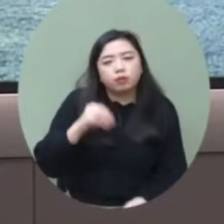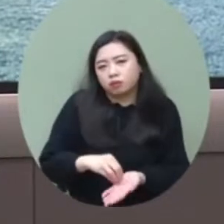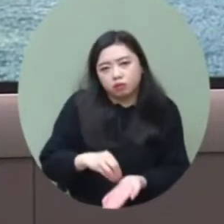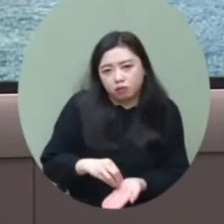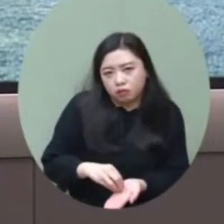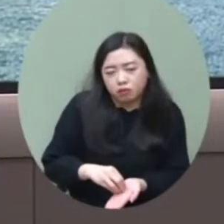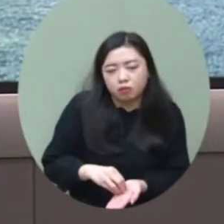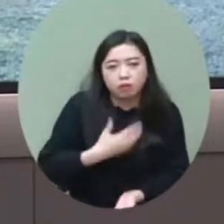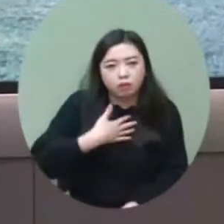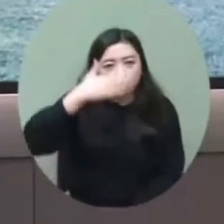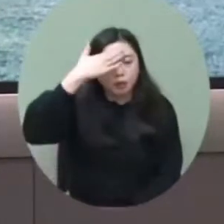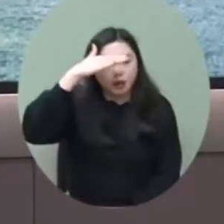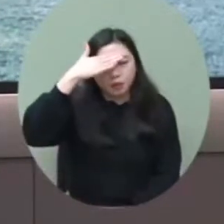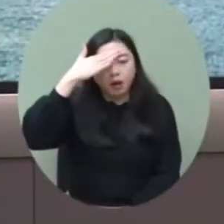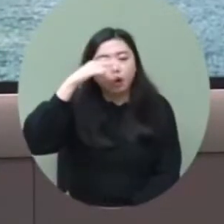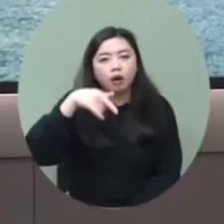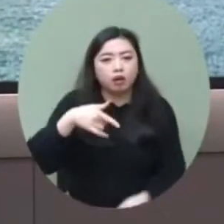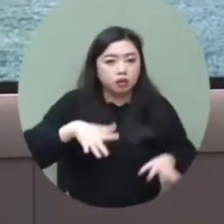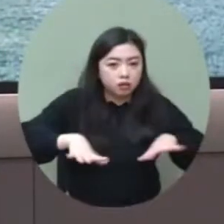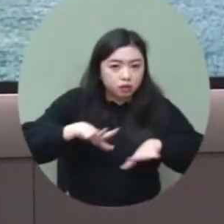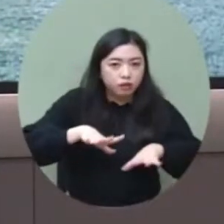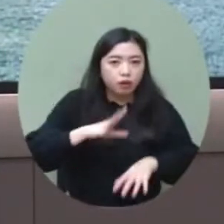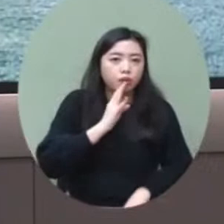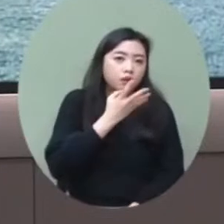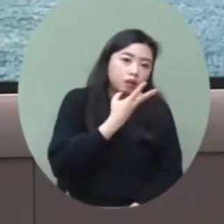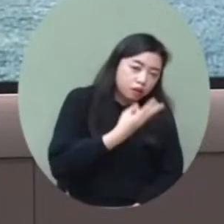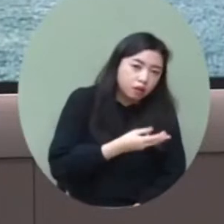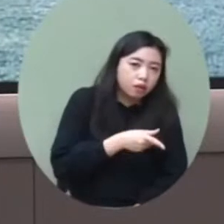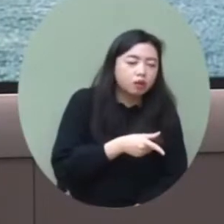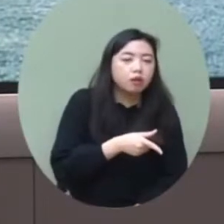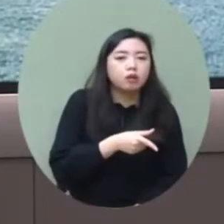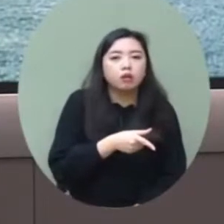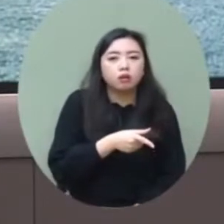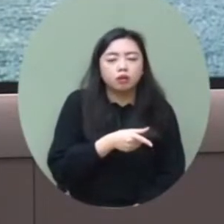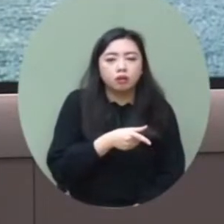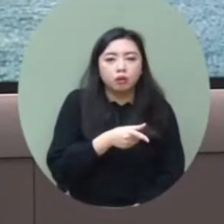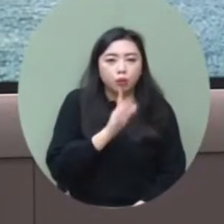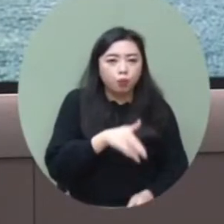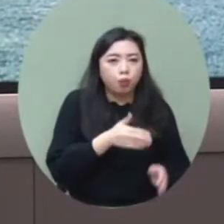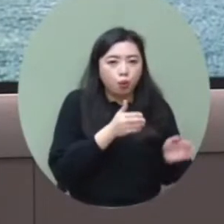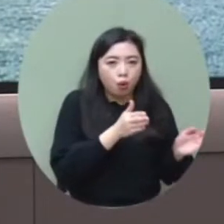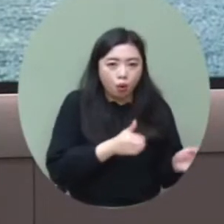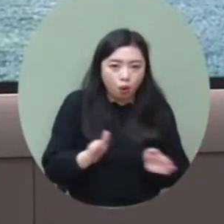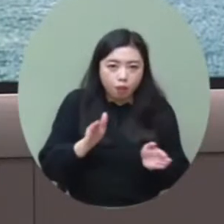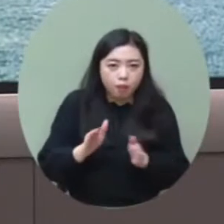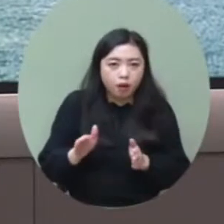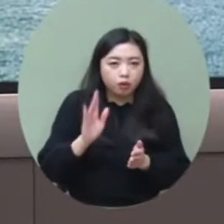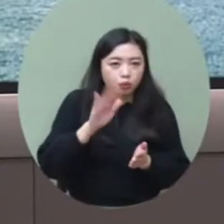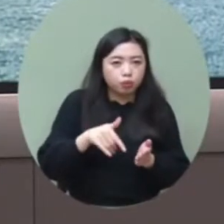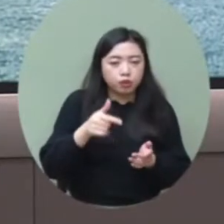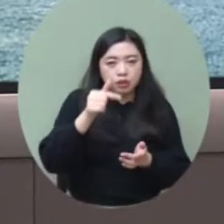parents must be very anxious when their children get sick. We understand that.